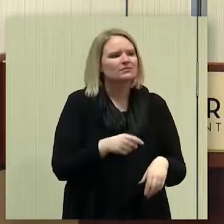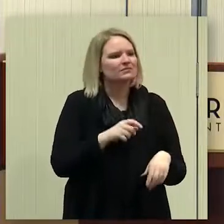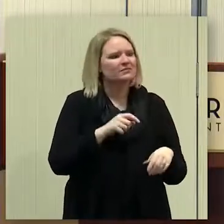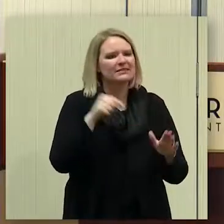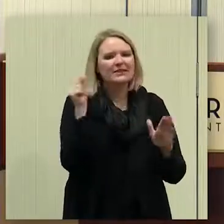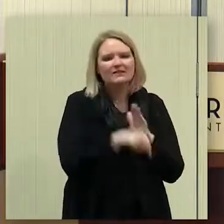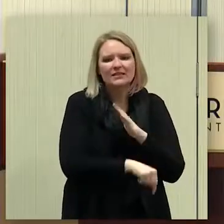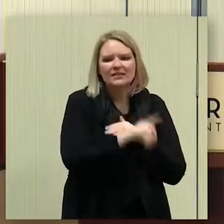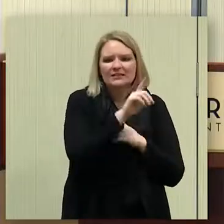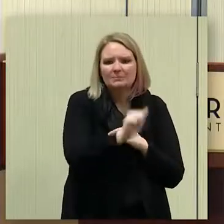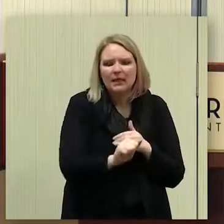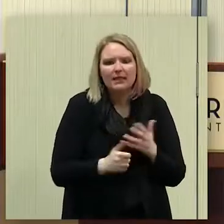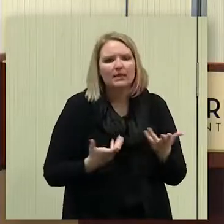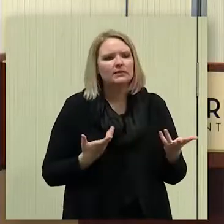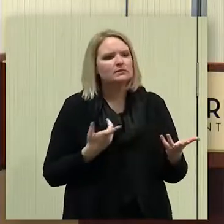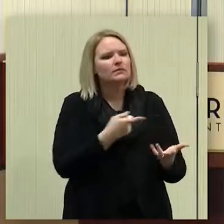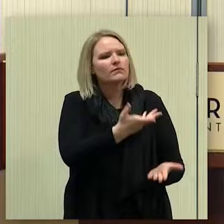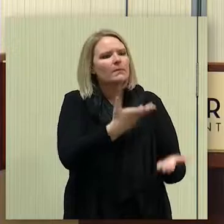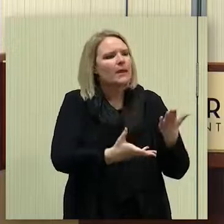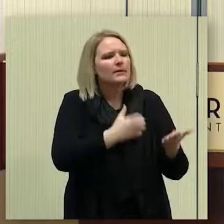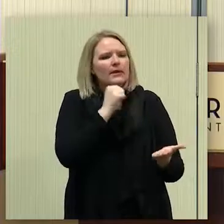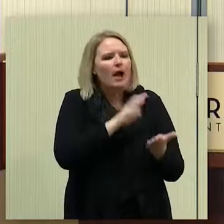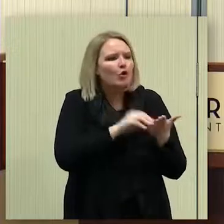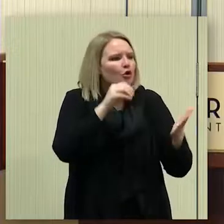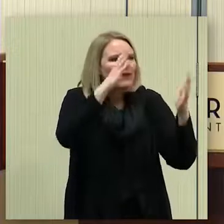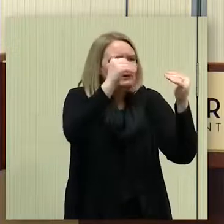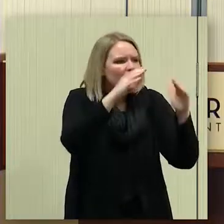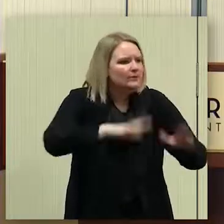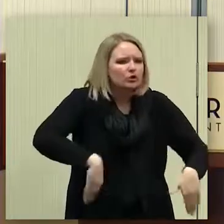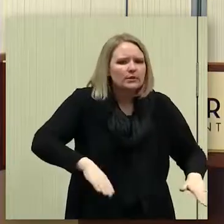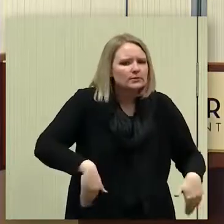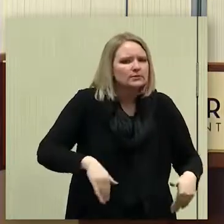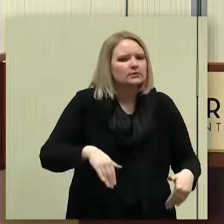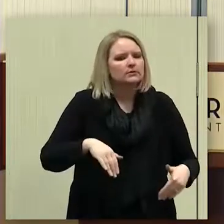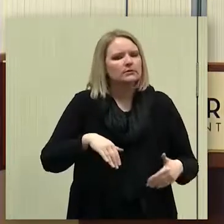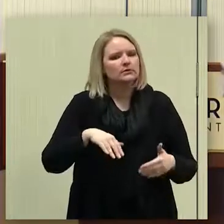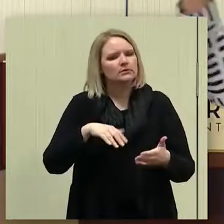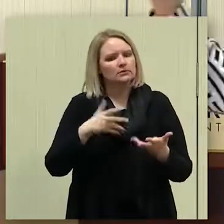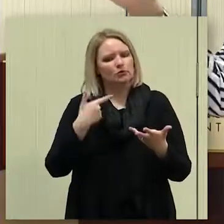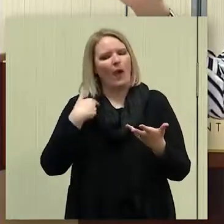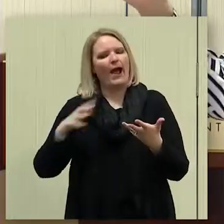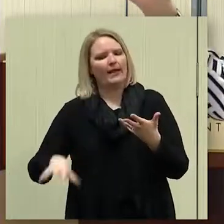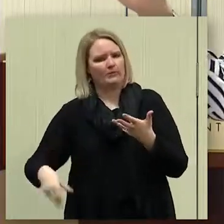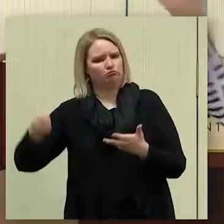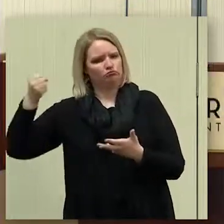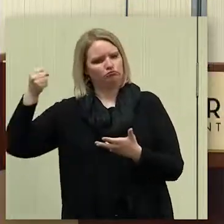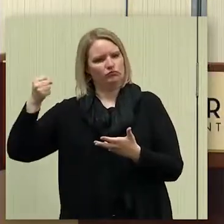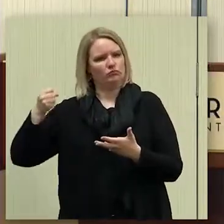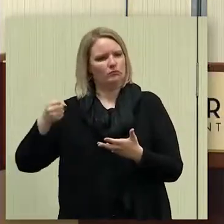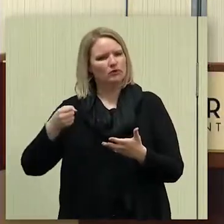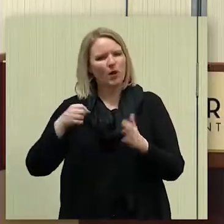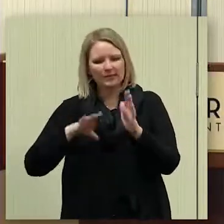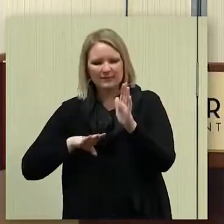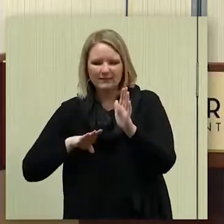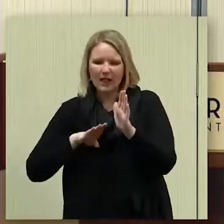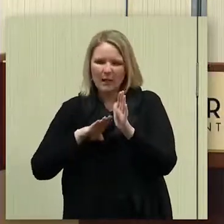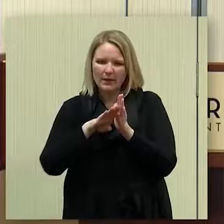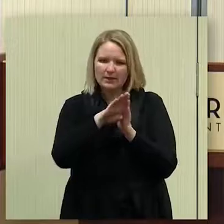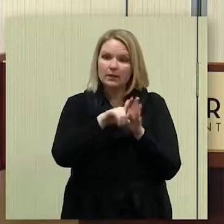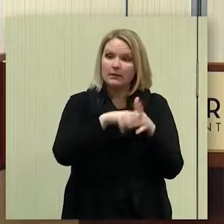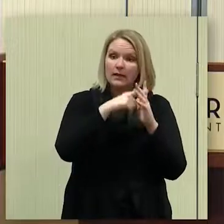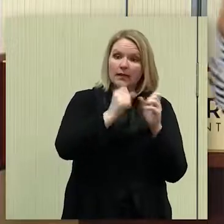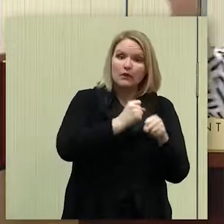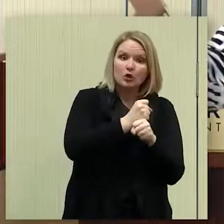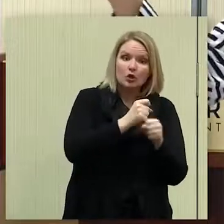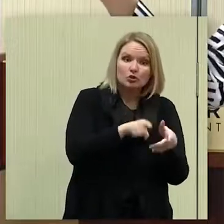whatever the case may be. They haven't learned the expectations yet. So, but we always want to think about it as a developmental progression. So where we start at the beginning of the